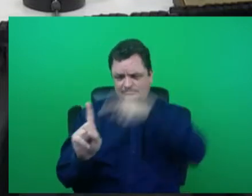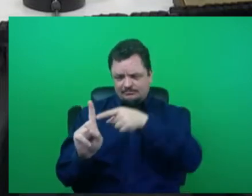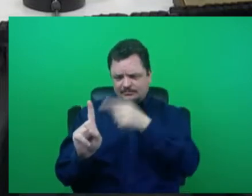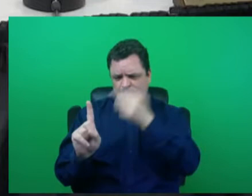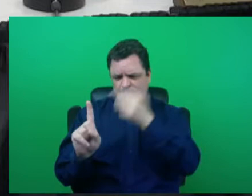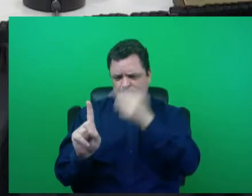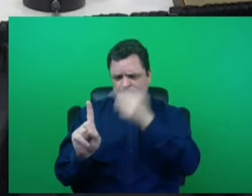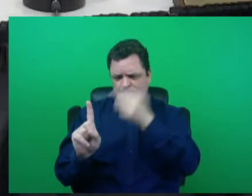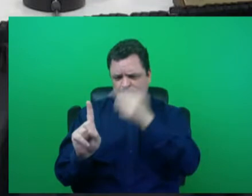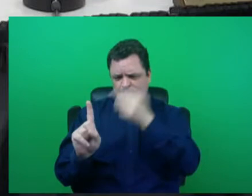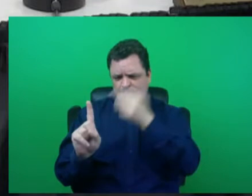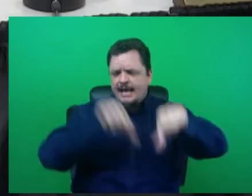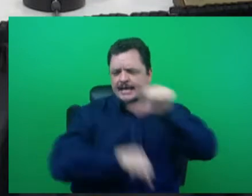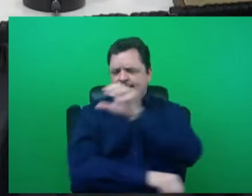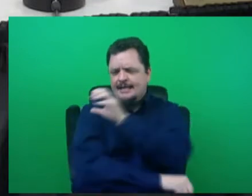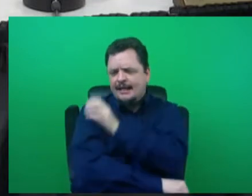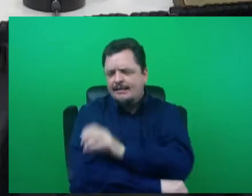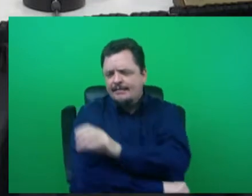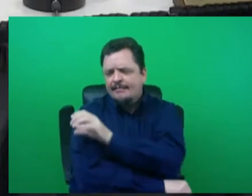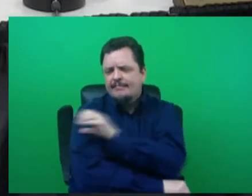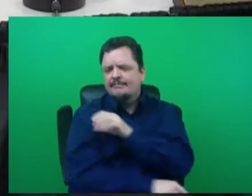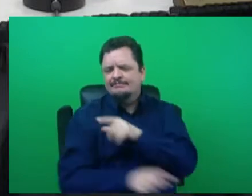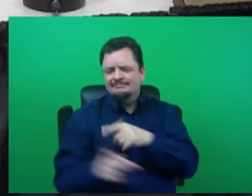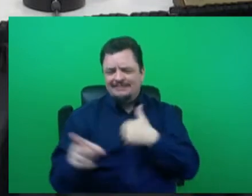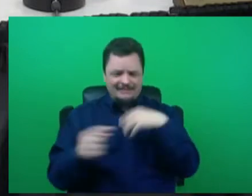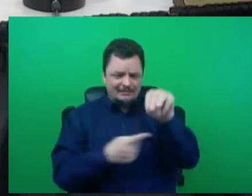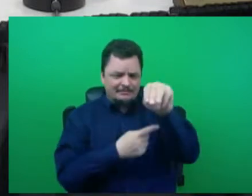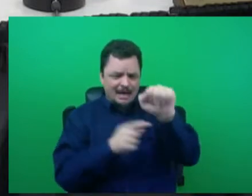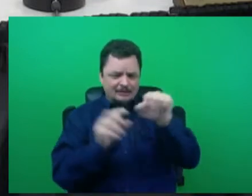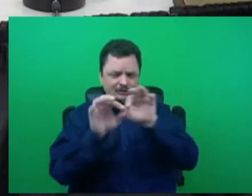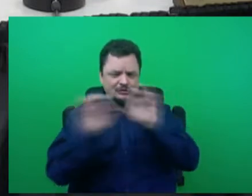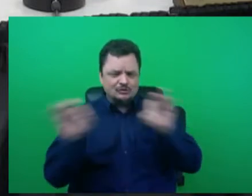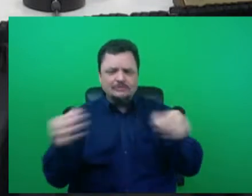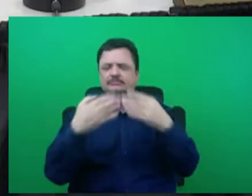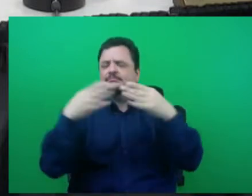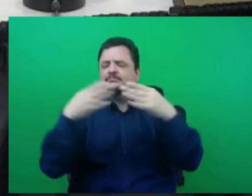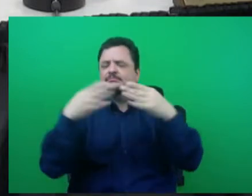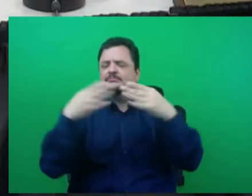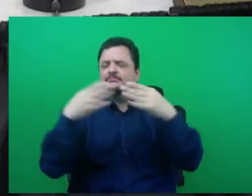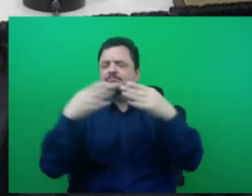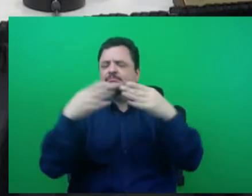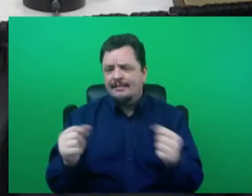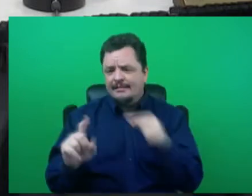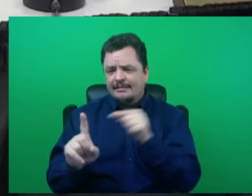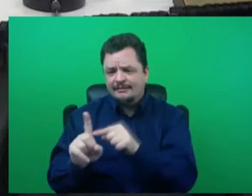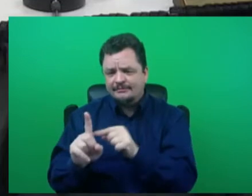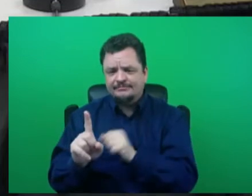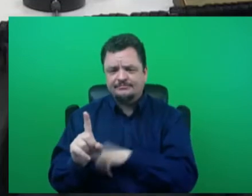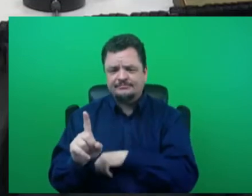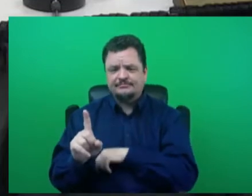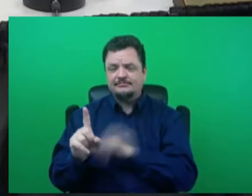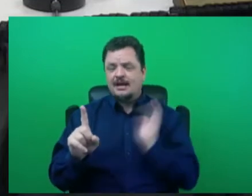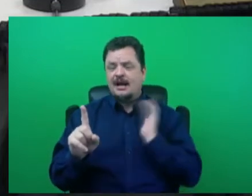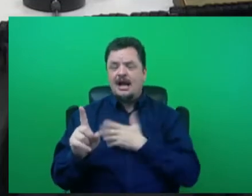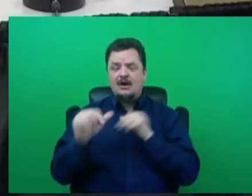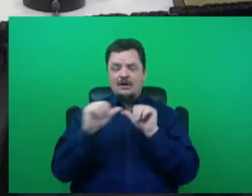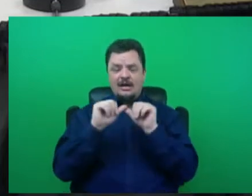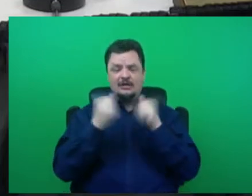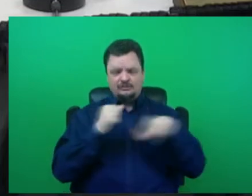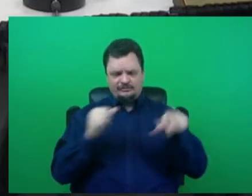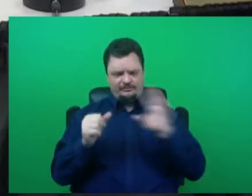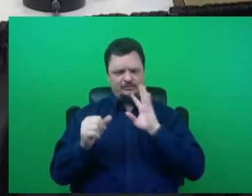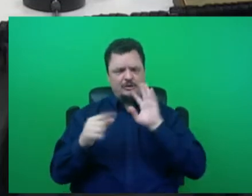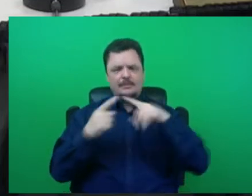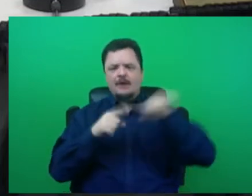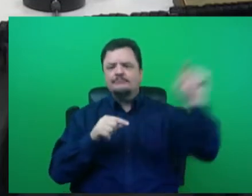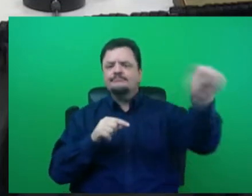has a master's in public health as well, which our agency is largely about population health, but we do